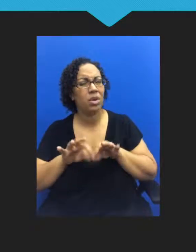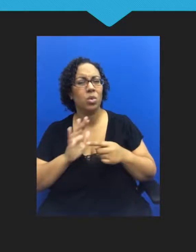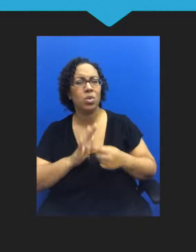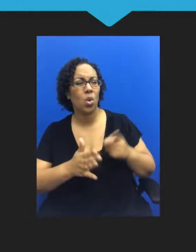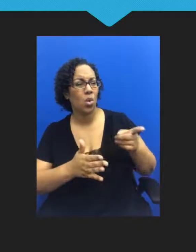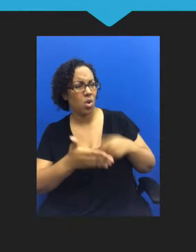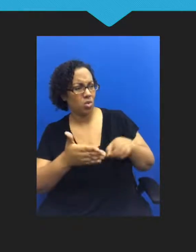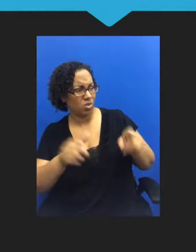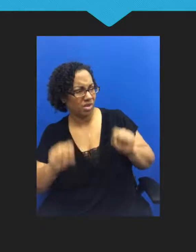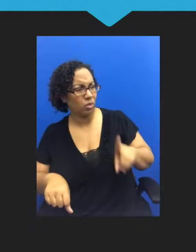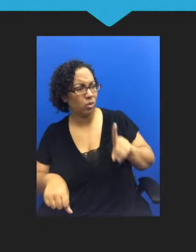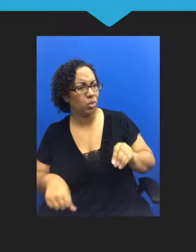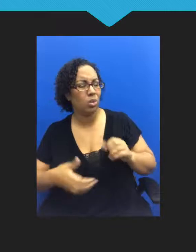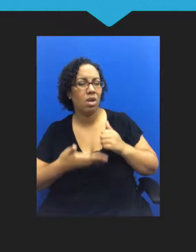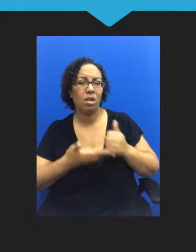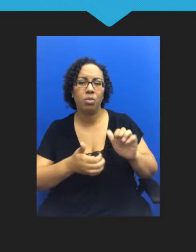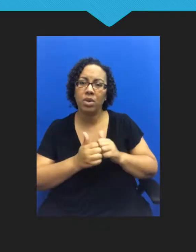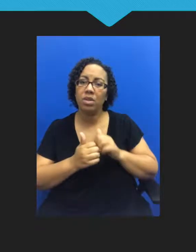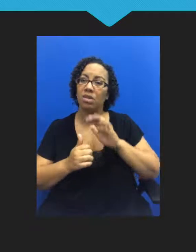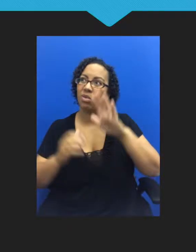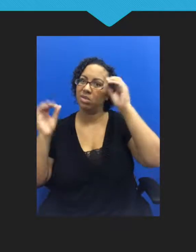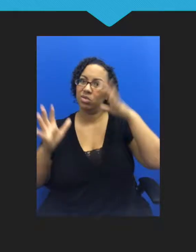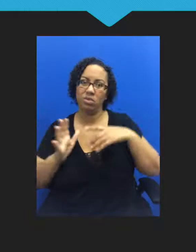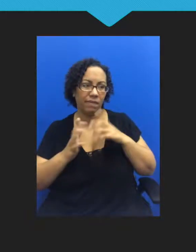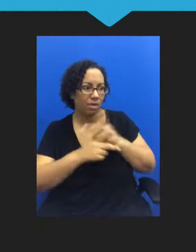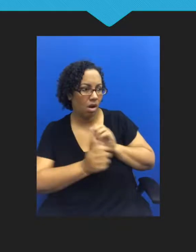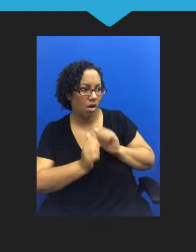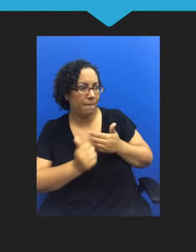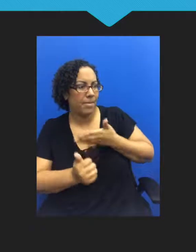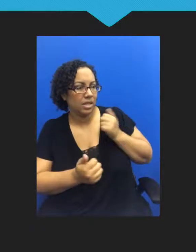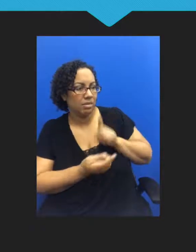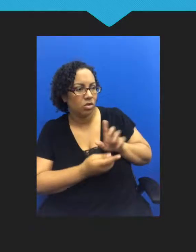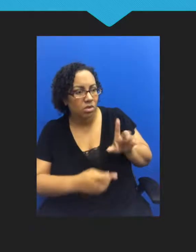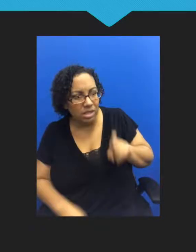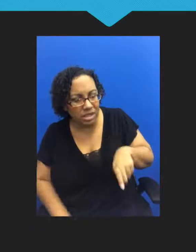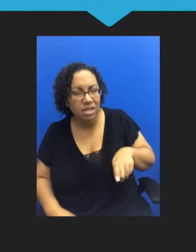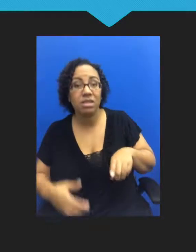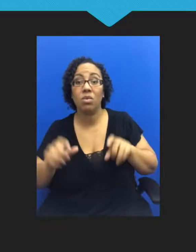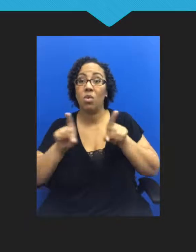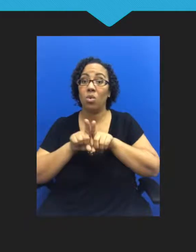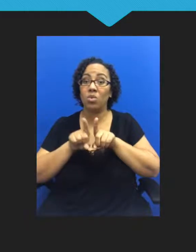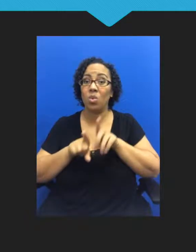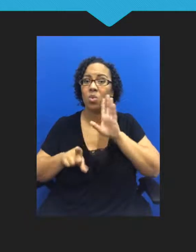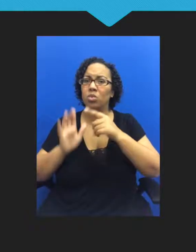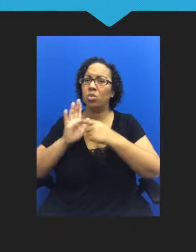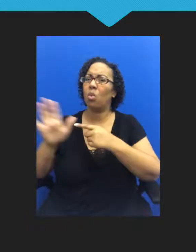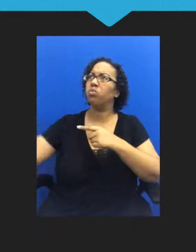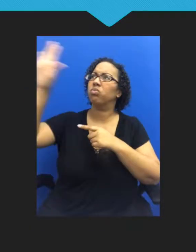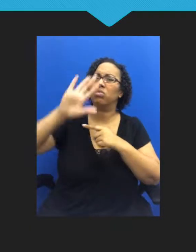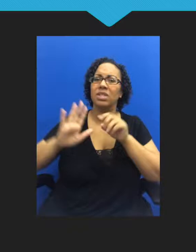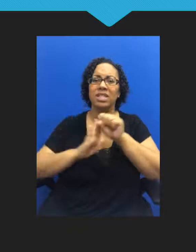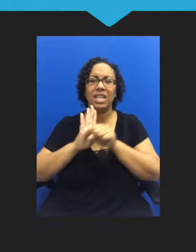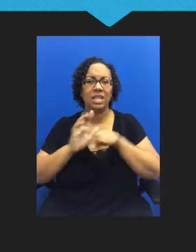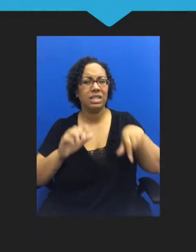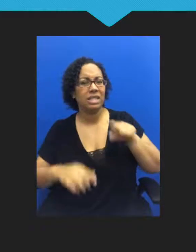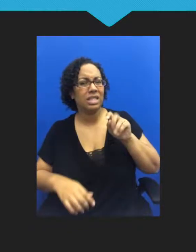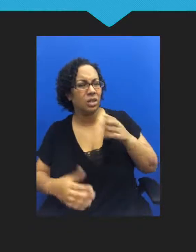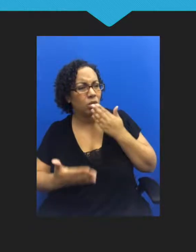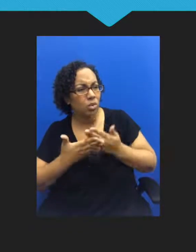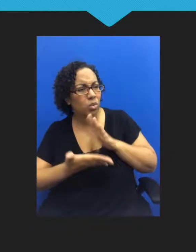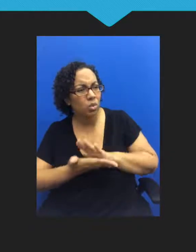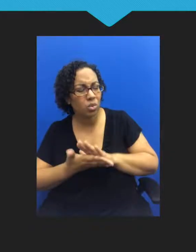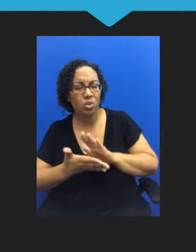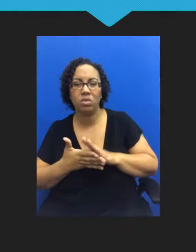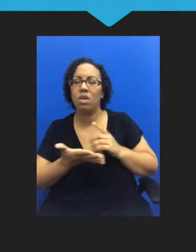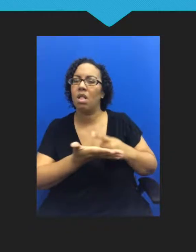It's important that you have that discussion with your child to ensure they're doing the best they can, because the results of the test determine how the